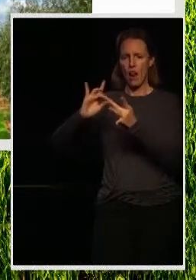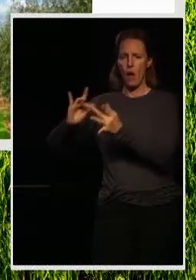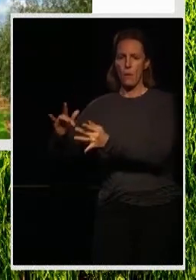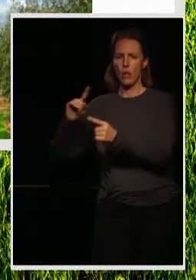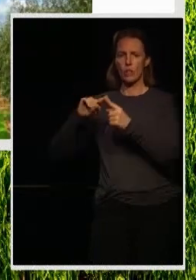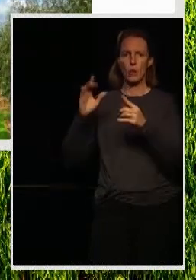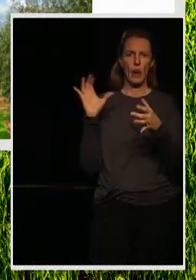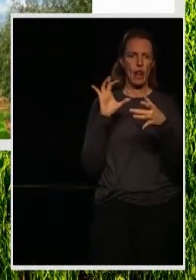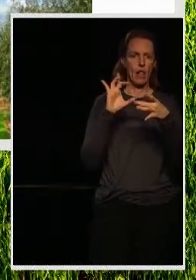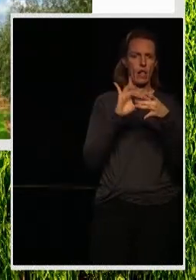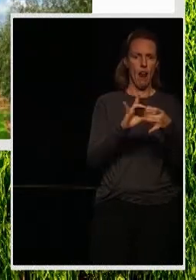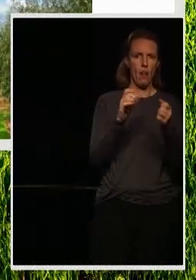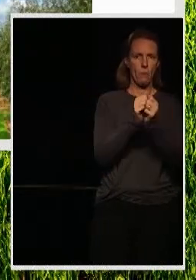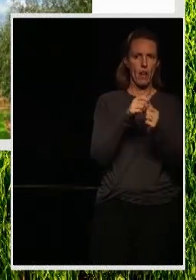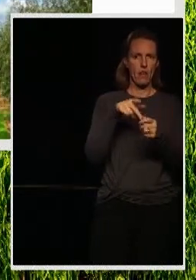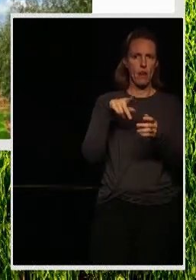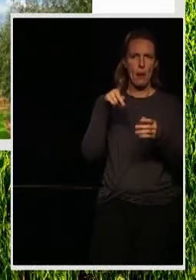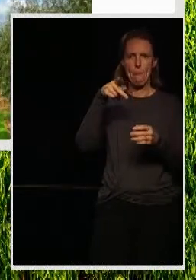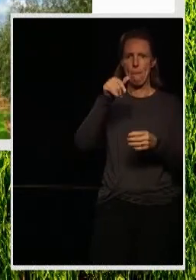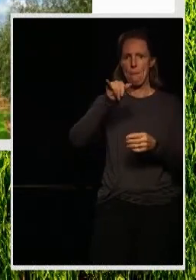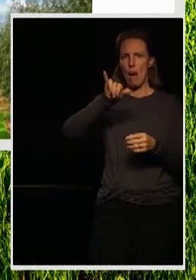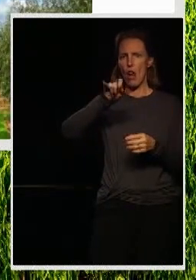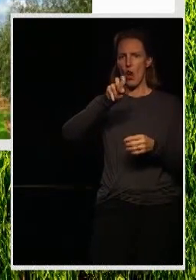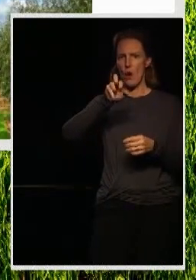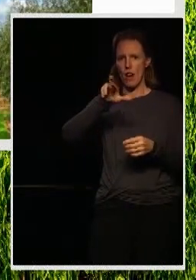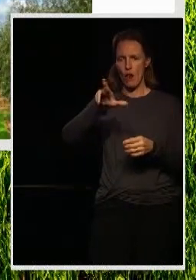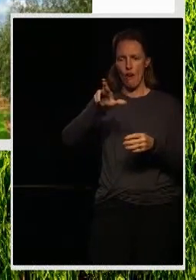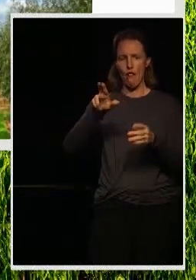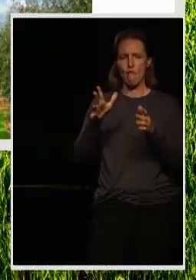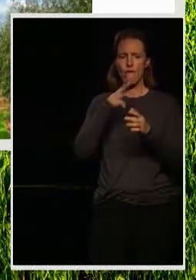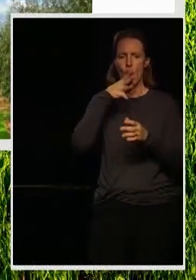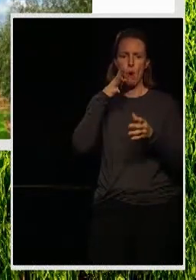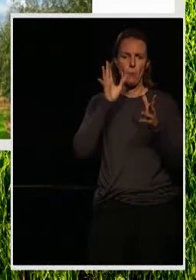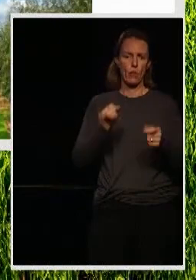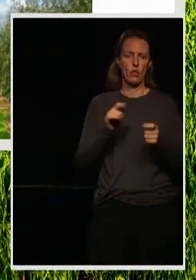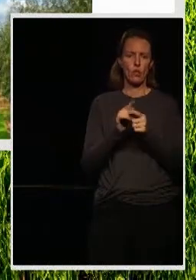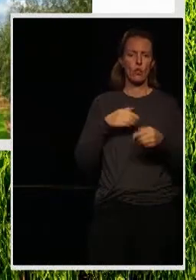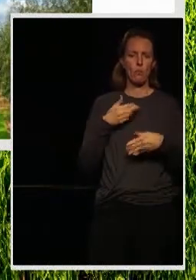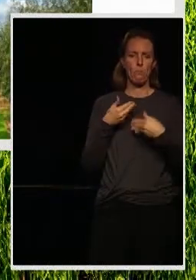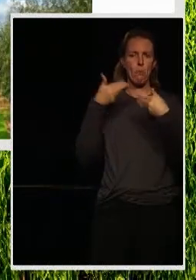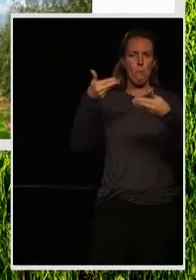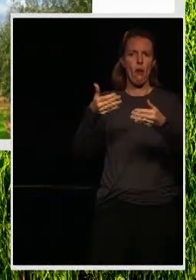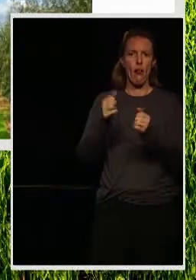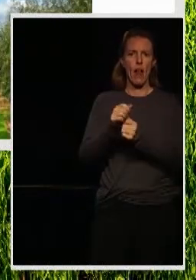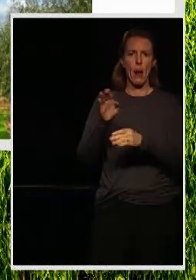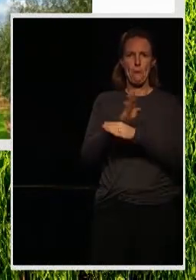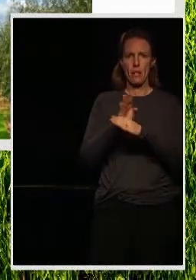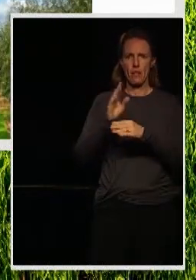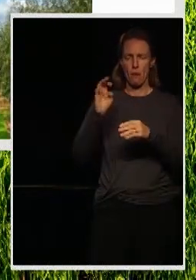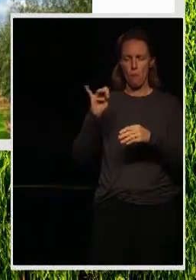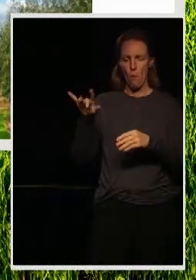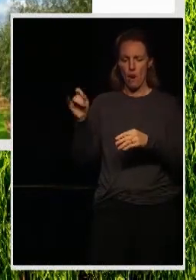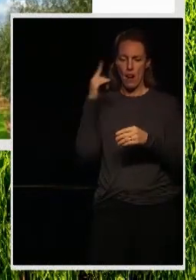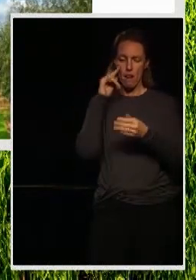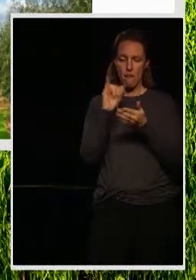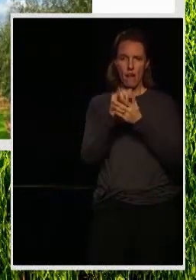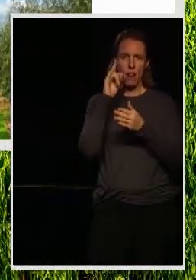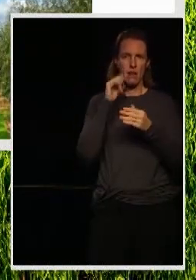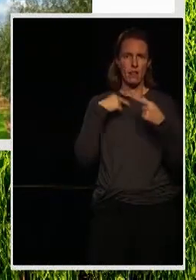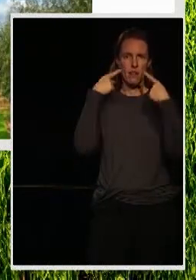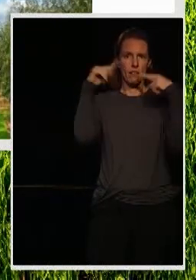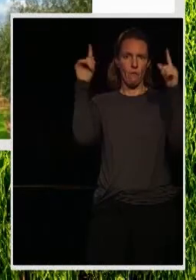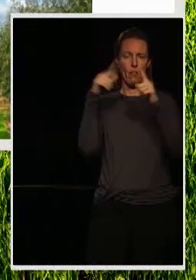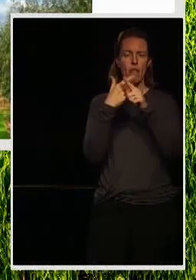with the pioneer farmers to prove our business mode. And if that is successful, we're going to finally scale up